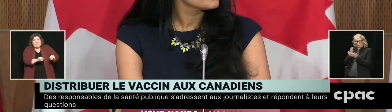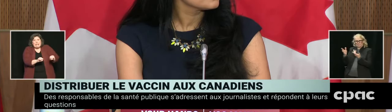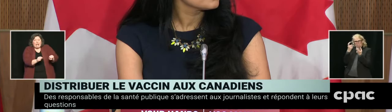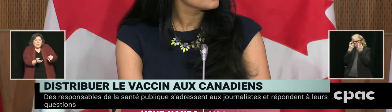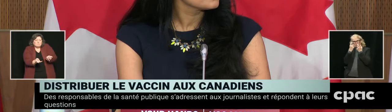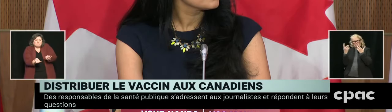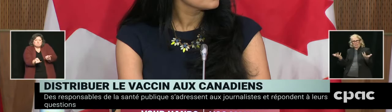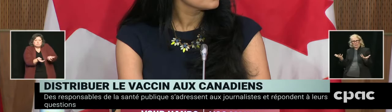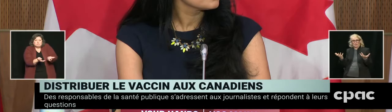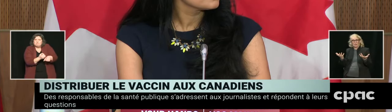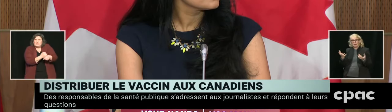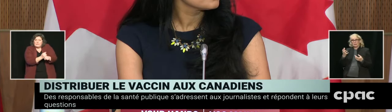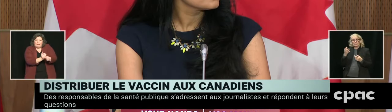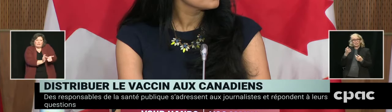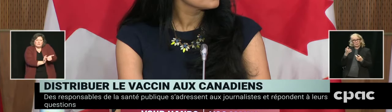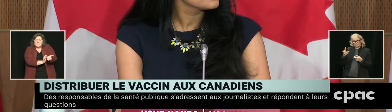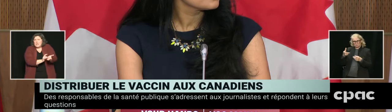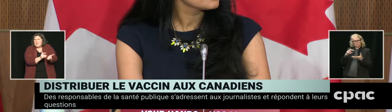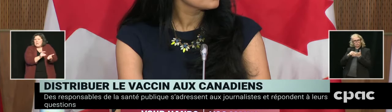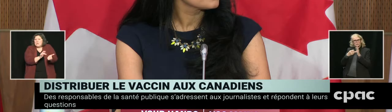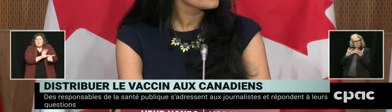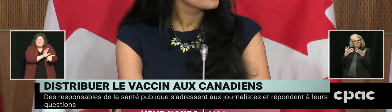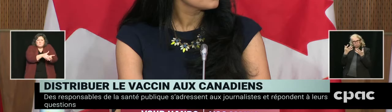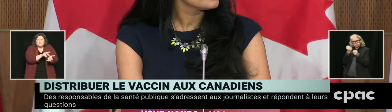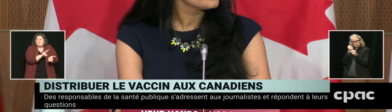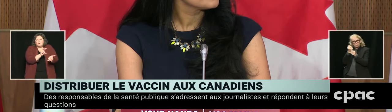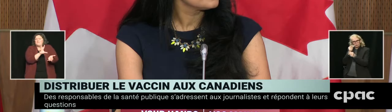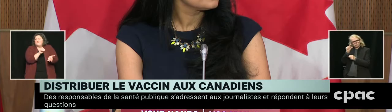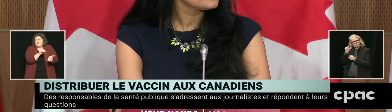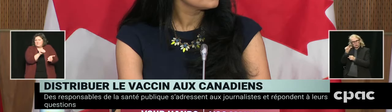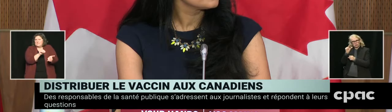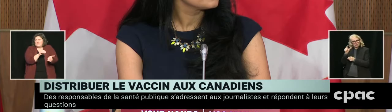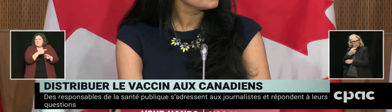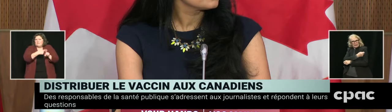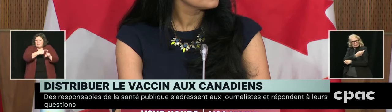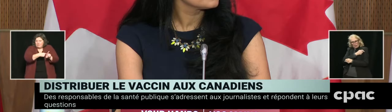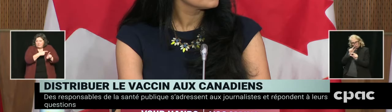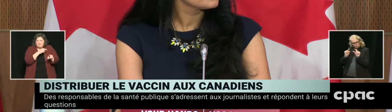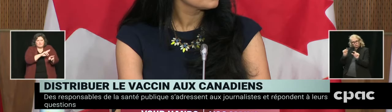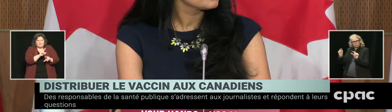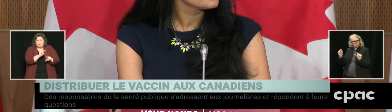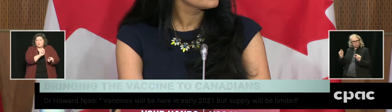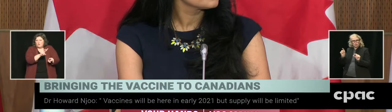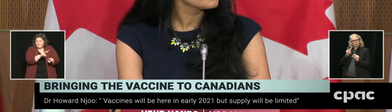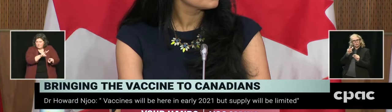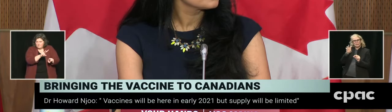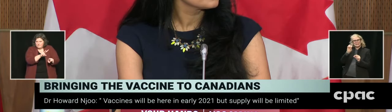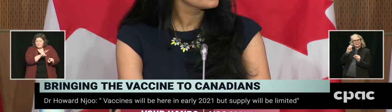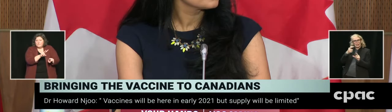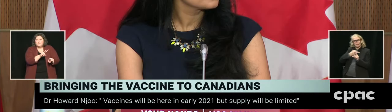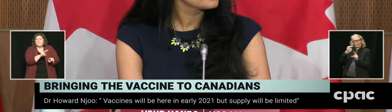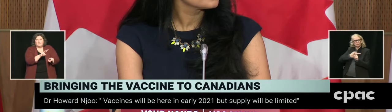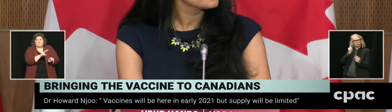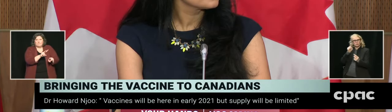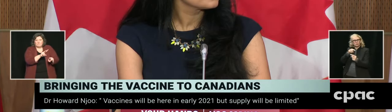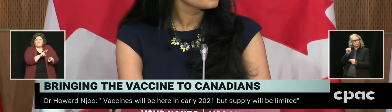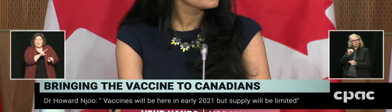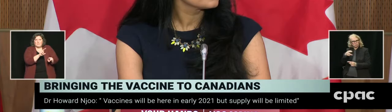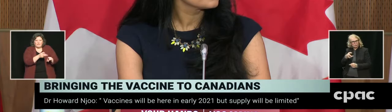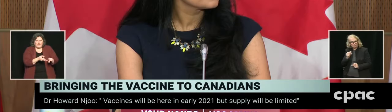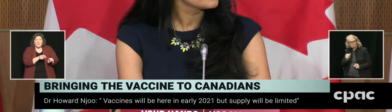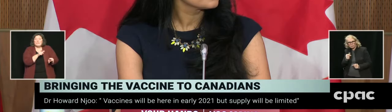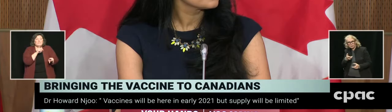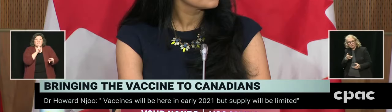amounts of doses of vaccines, 250,000 per month by November, with the idea that that would go to the